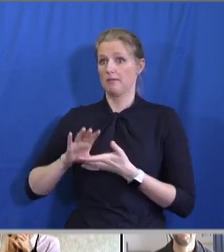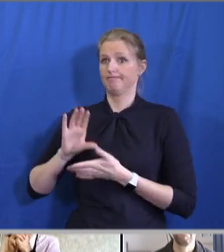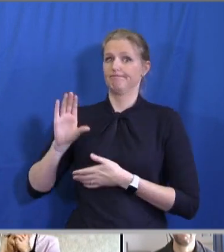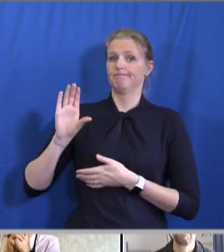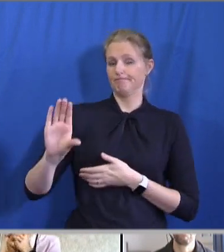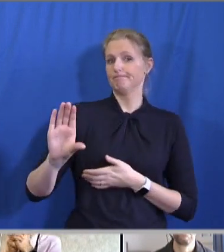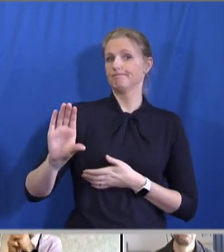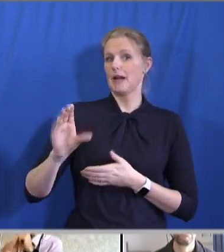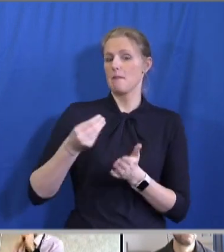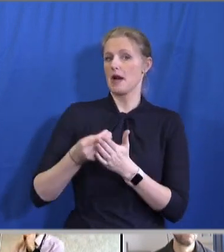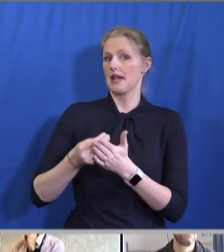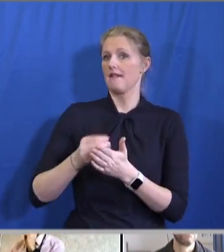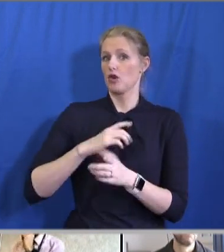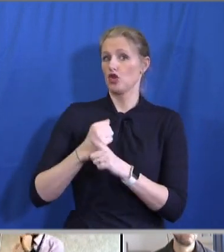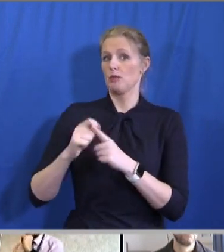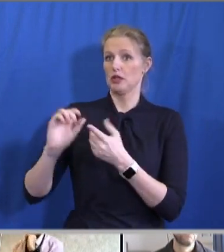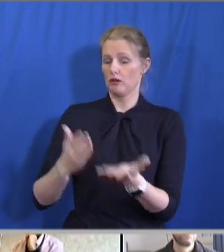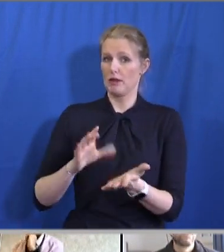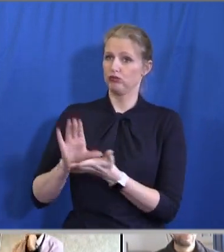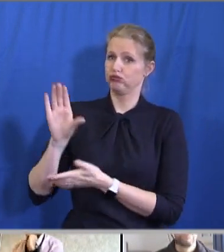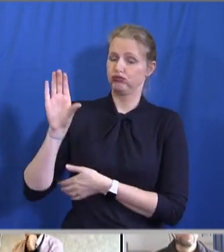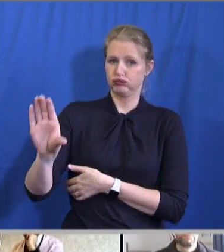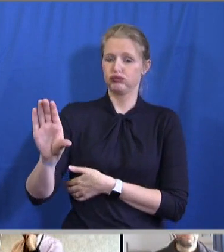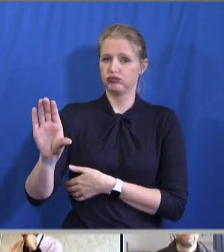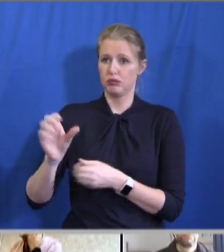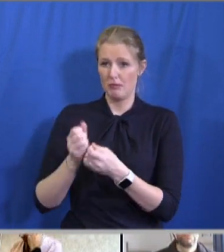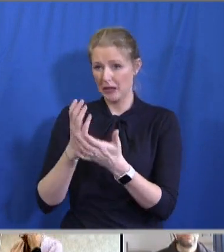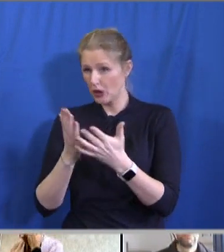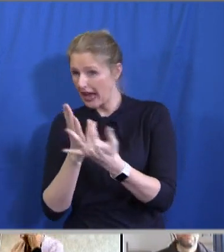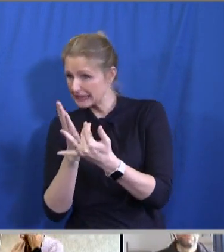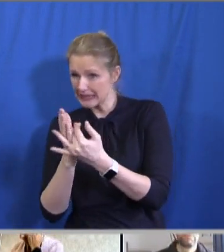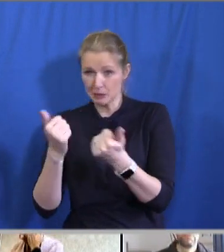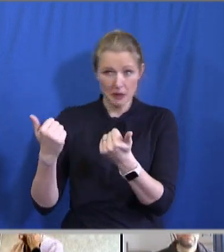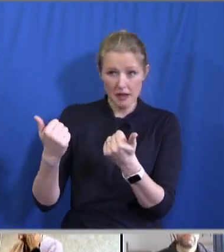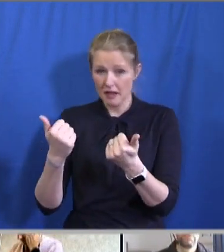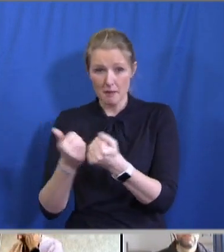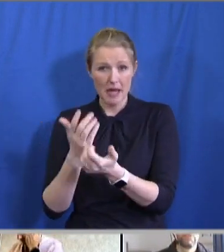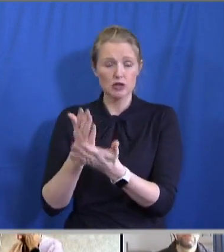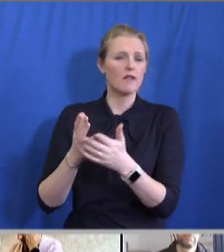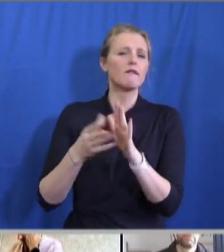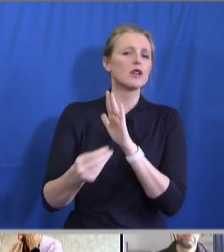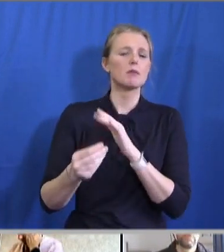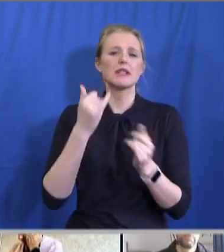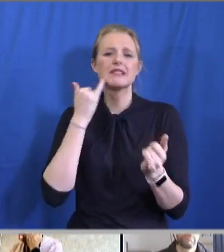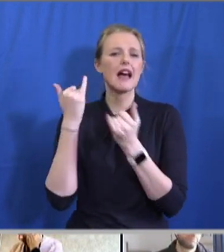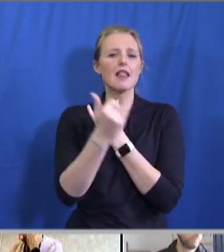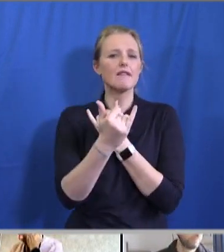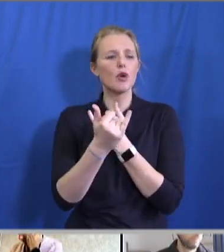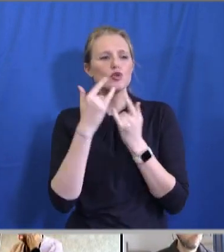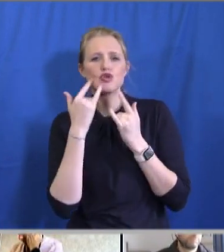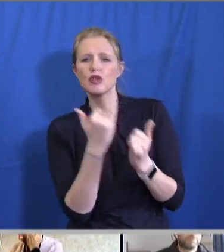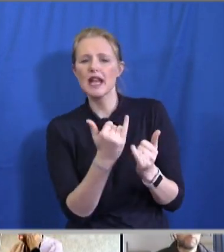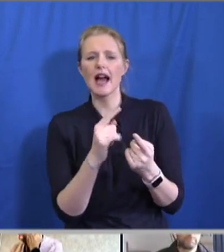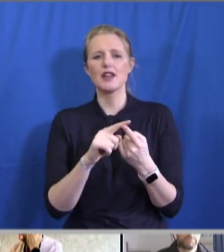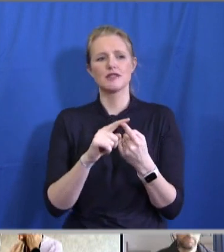of last year in regards to our GP services to make sure they could be more accessible in regards to telephone triage and